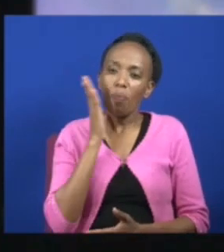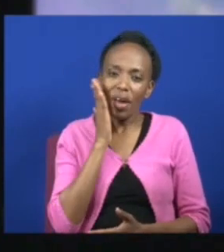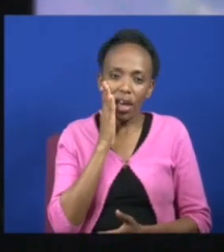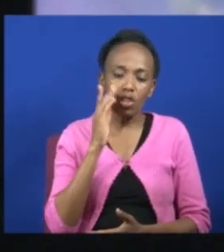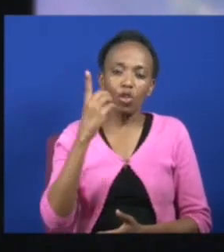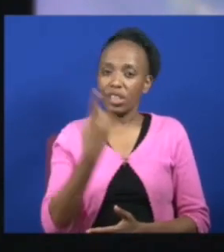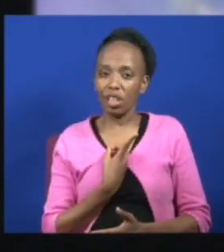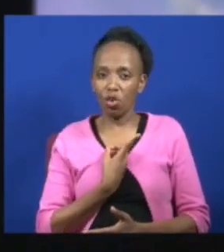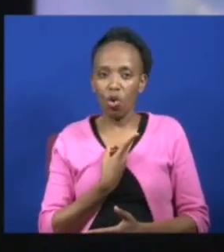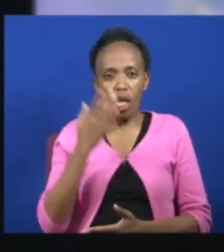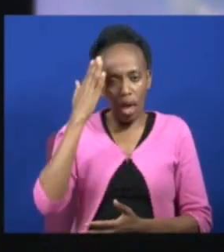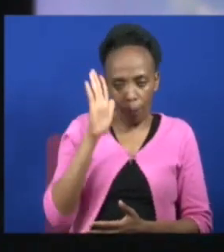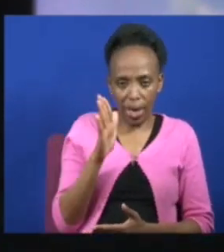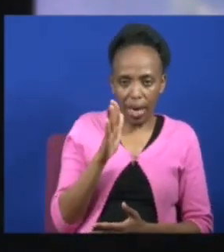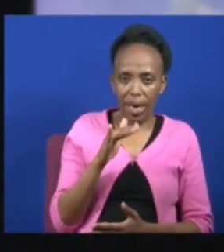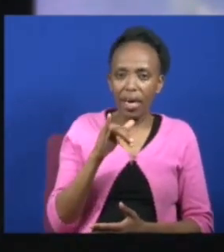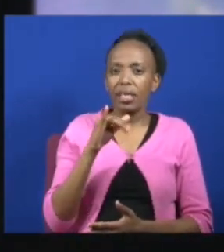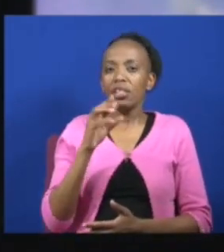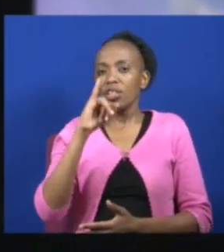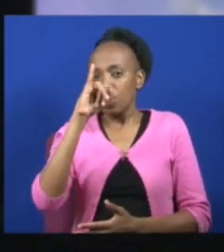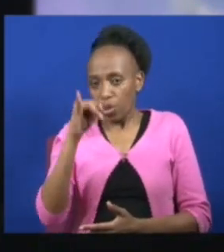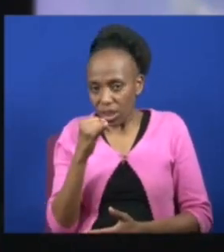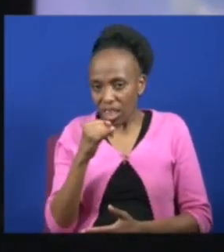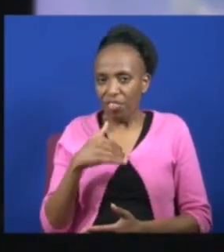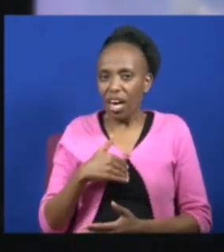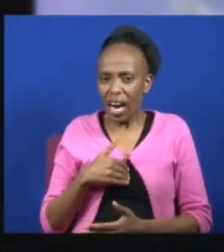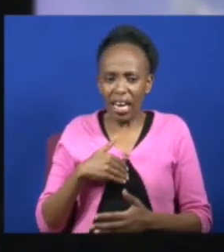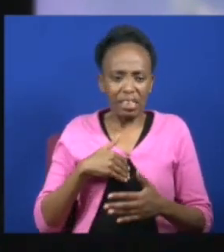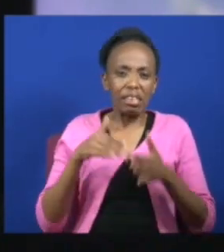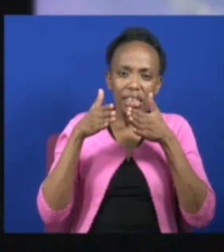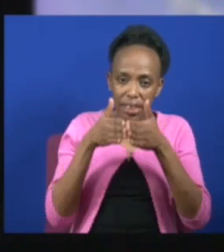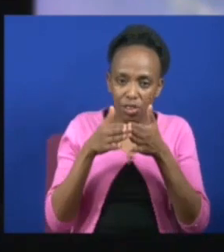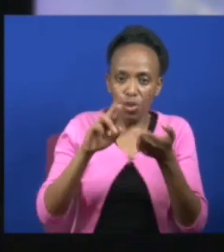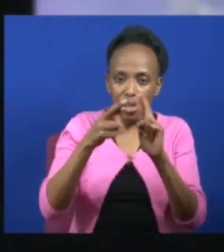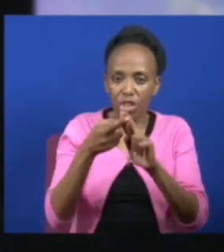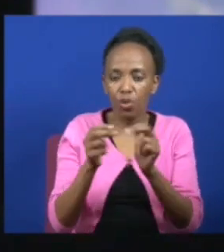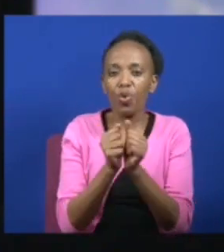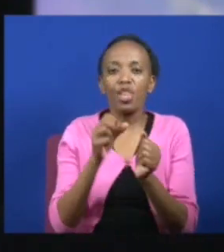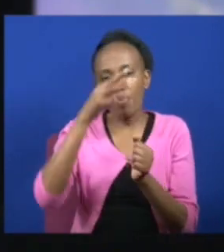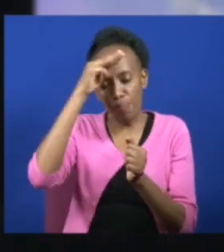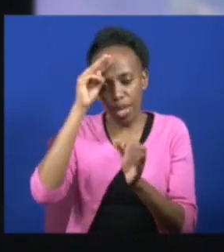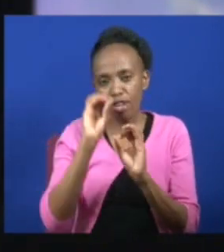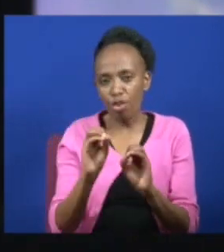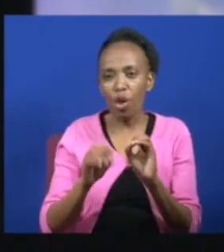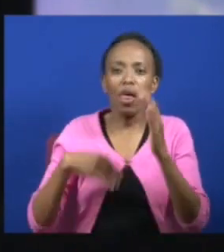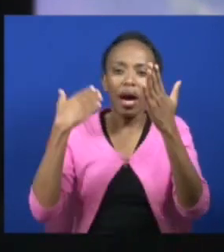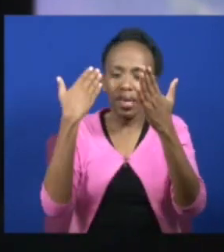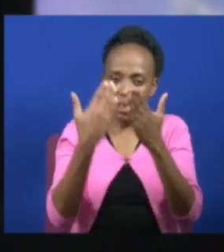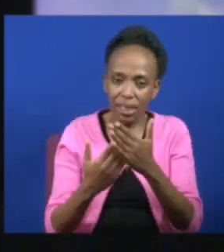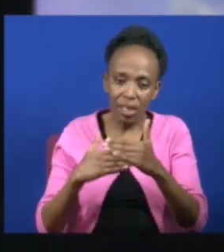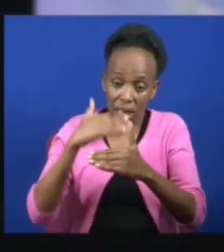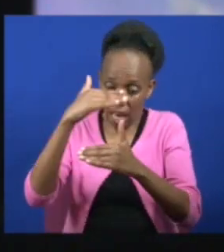is noteworthy that Joseph had no intimate relations with Mary until